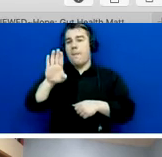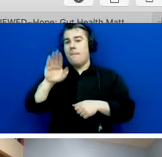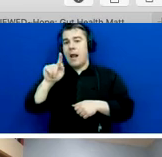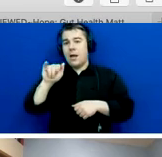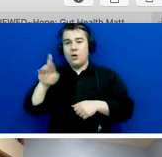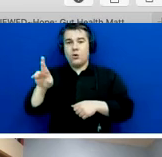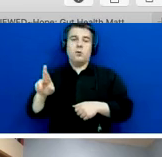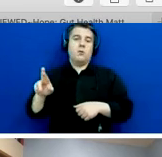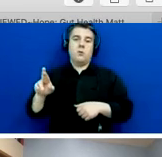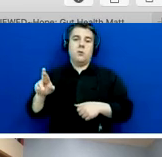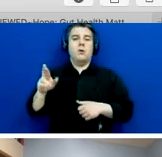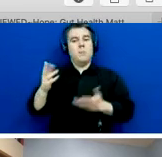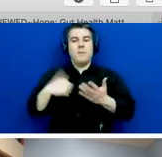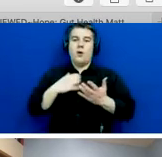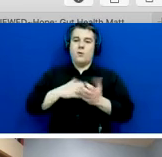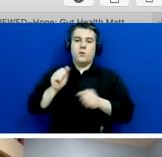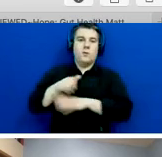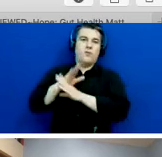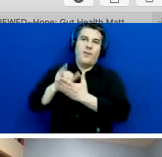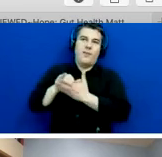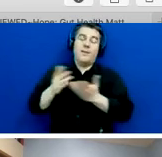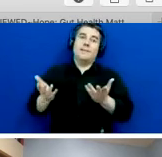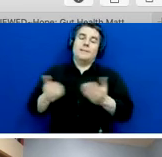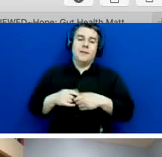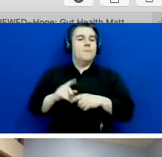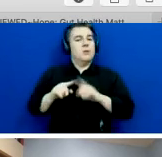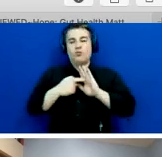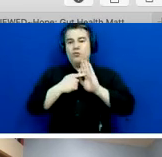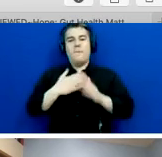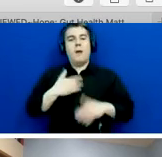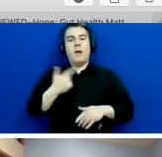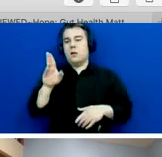have prevented some of that. But that goes to show that my gut